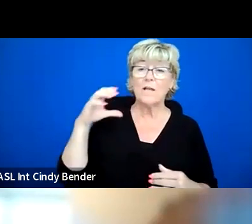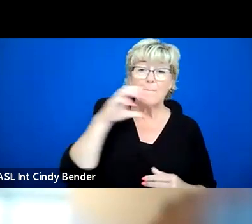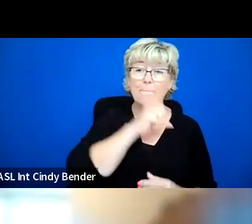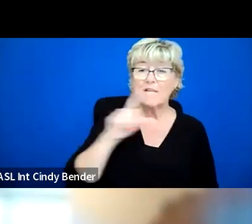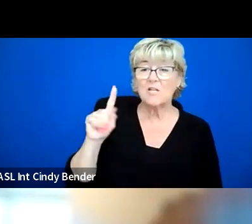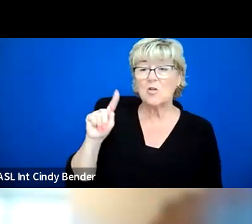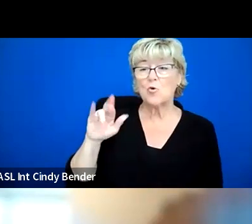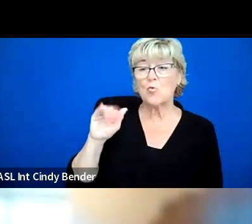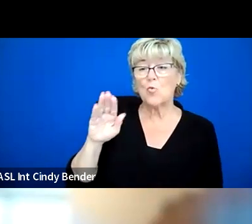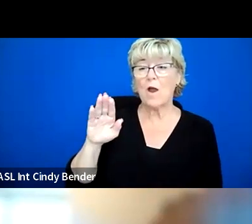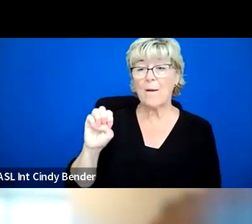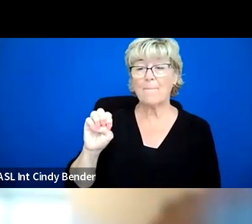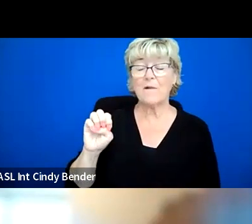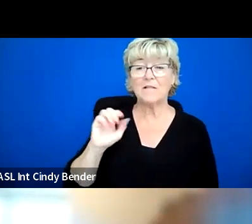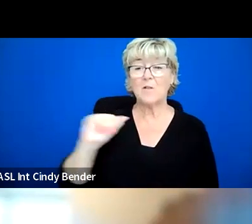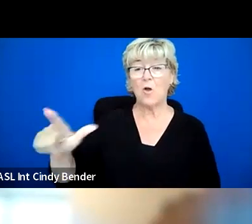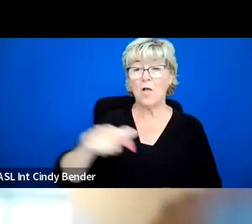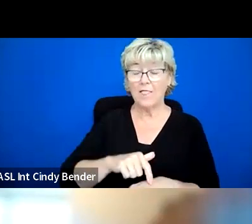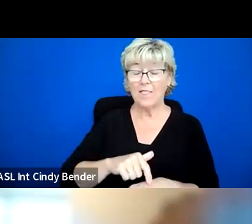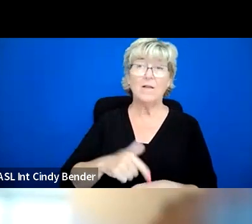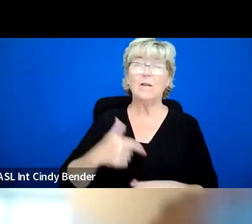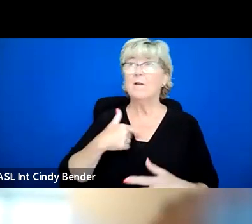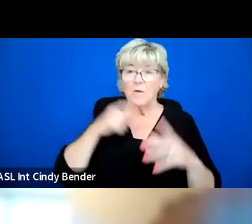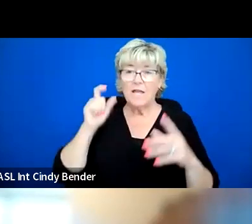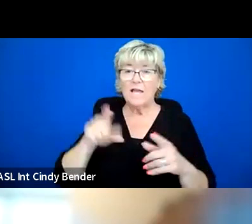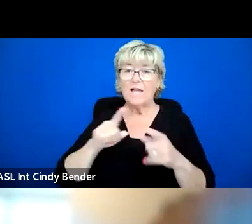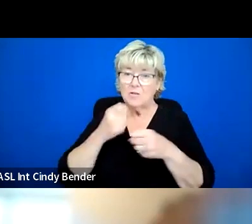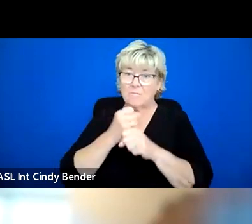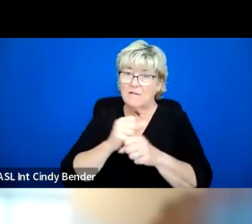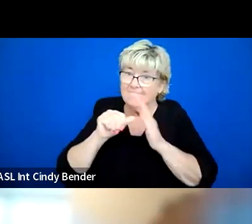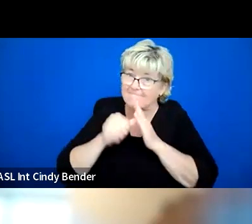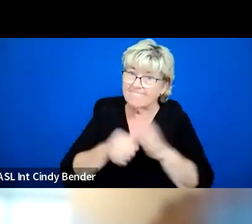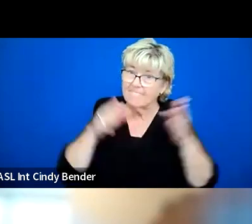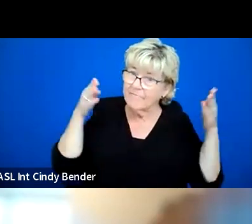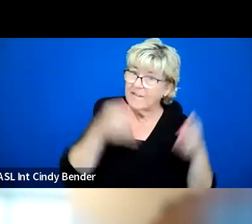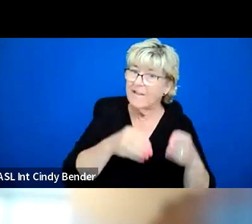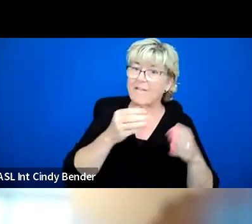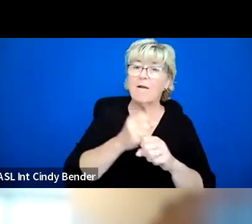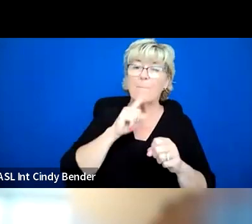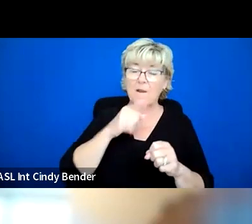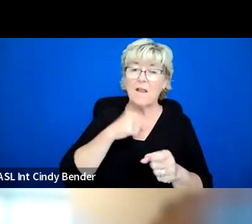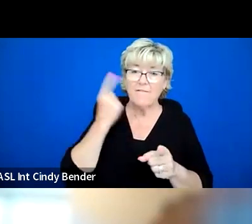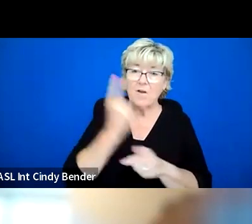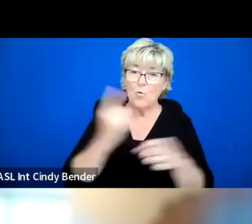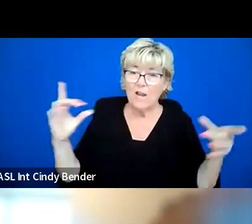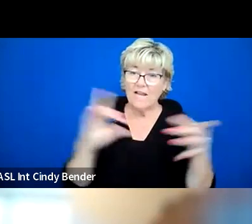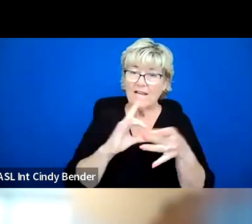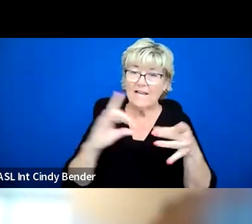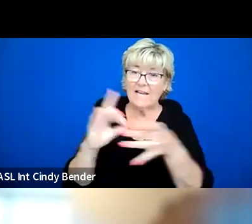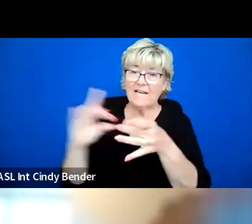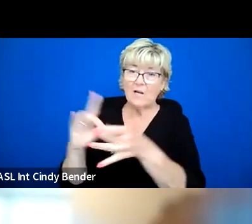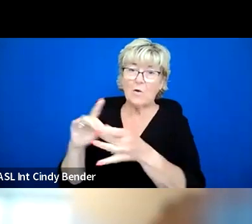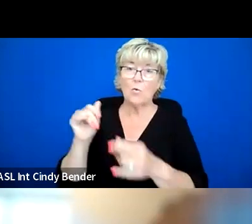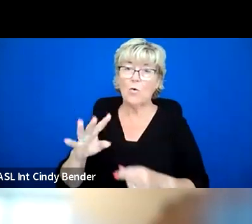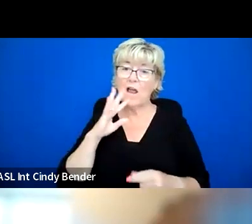time, we the Red Cross, and we made a concentrated effort to make sure that we had the right connectivity so that we could